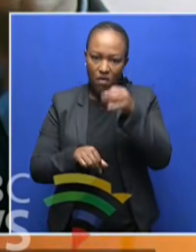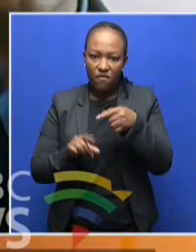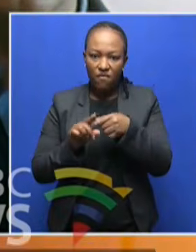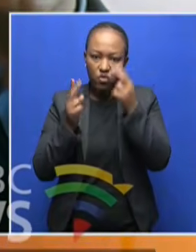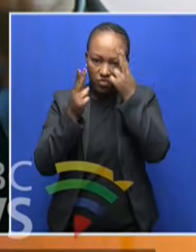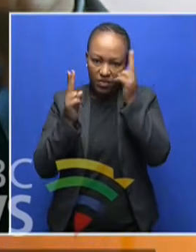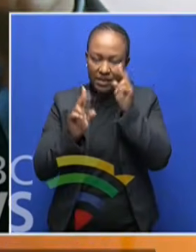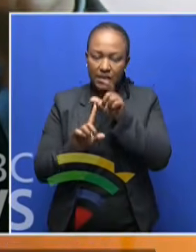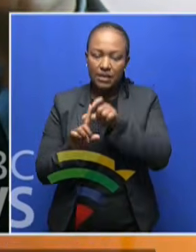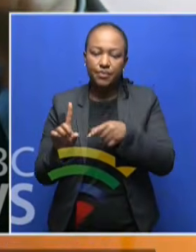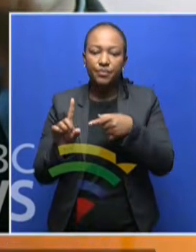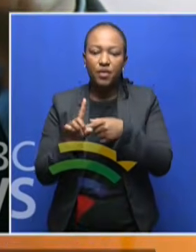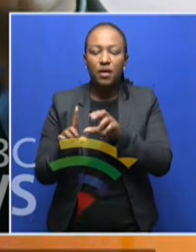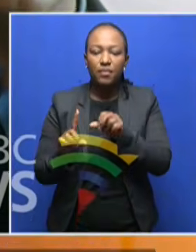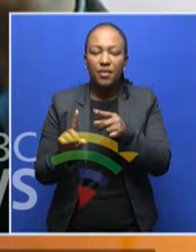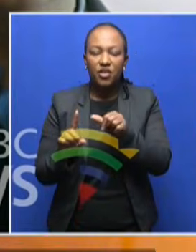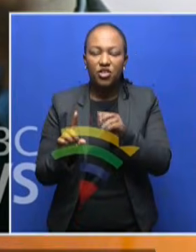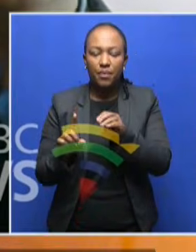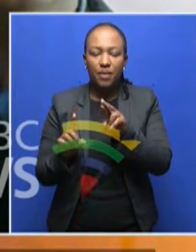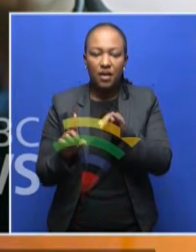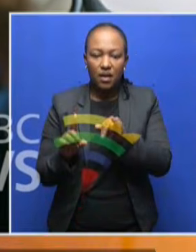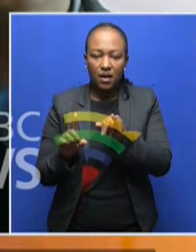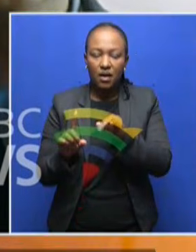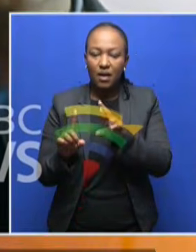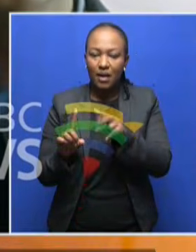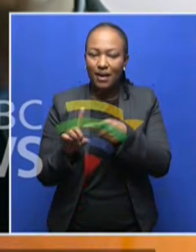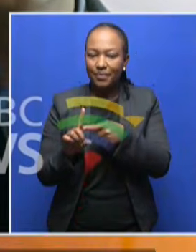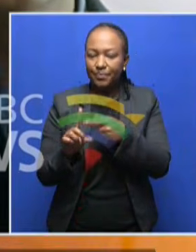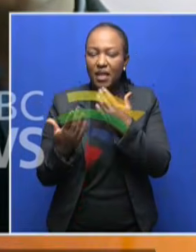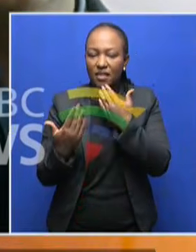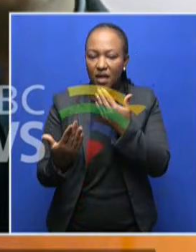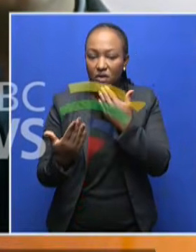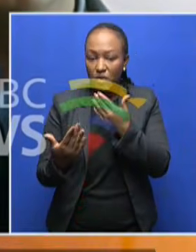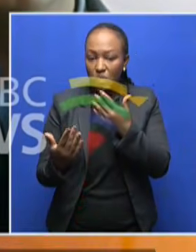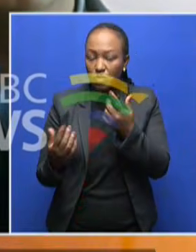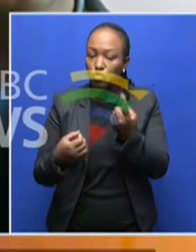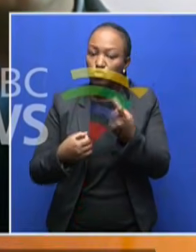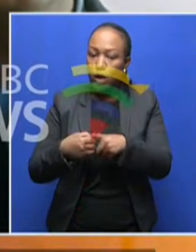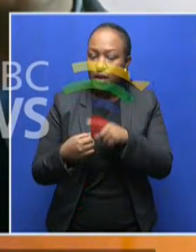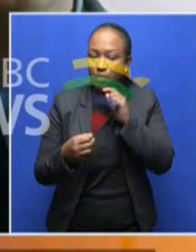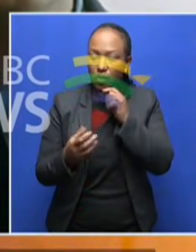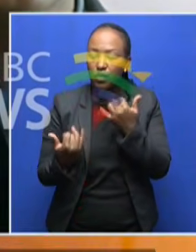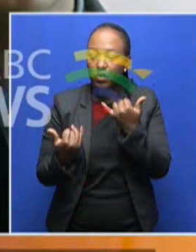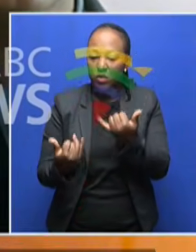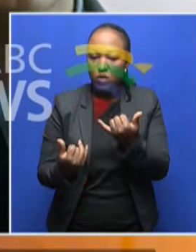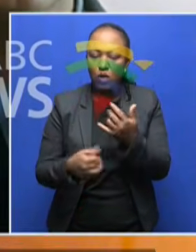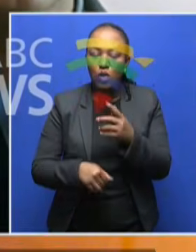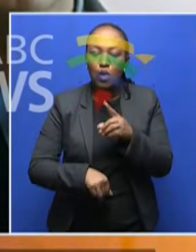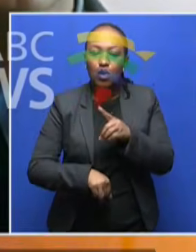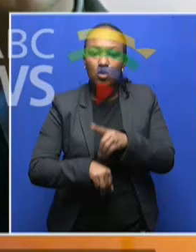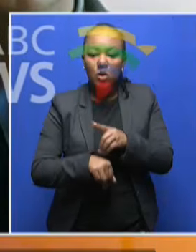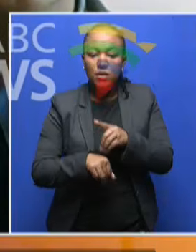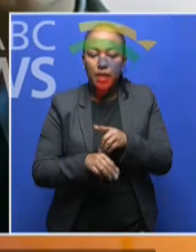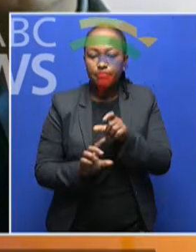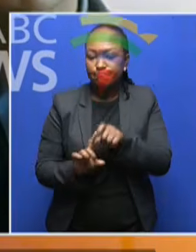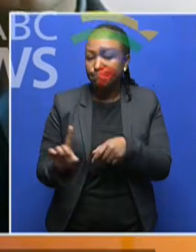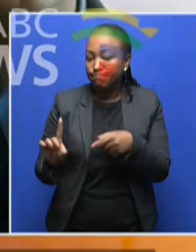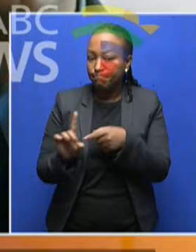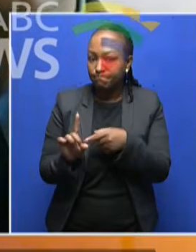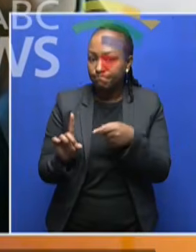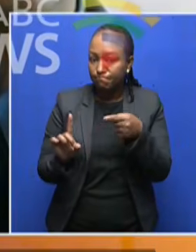Madhi. Thanks so much to both of you for joining us this morning. And perhaps I could start with you, Dr. Jassat, in just